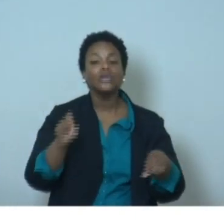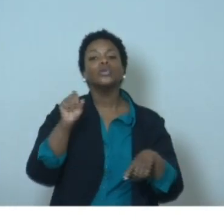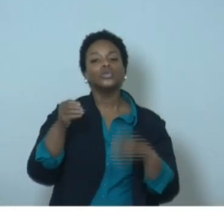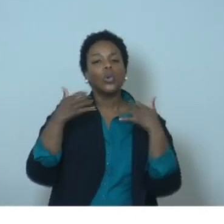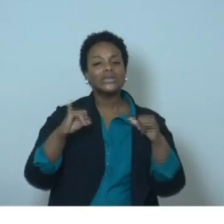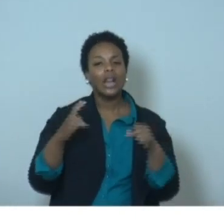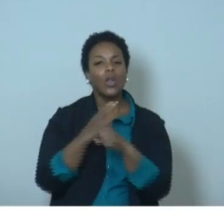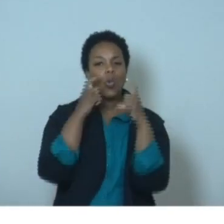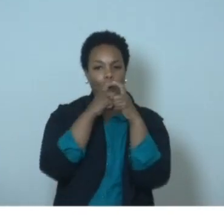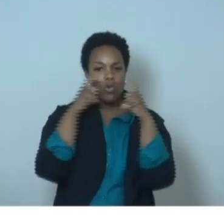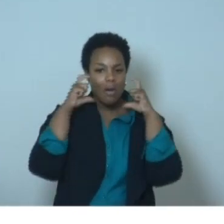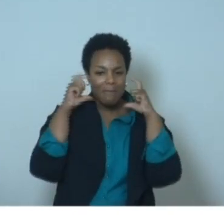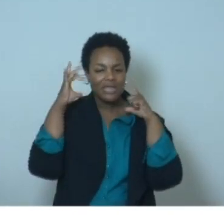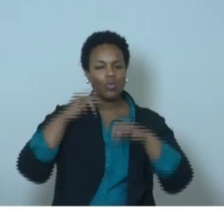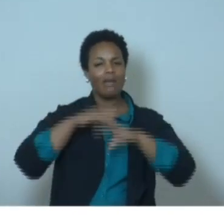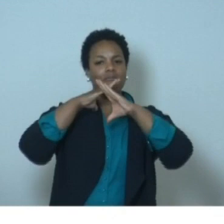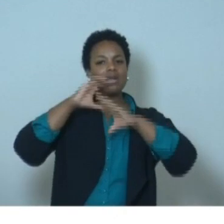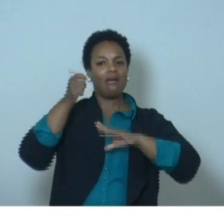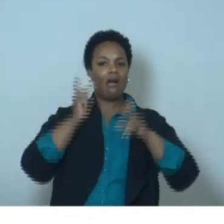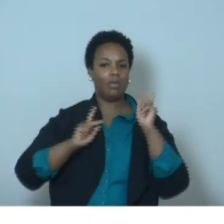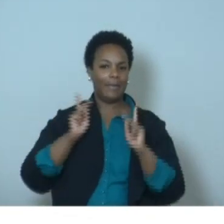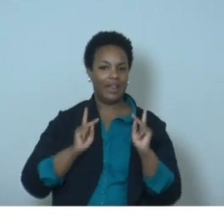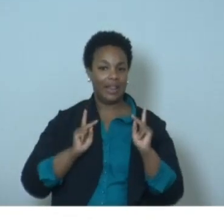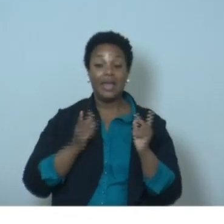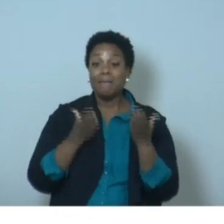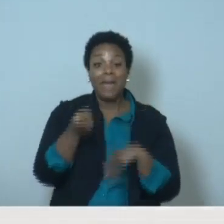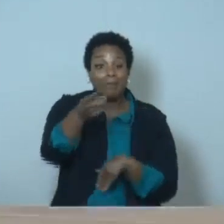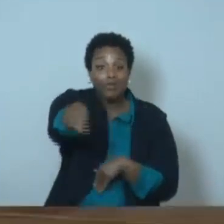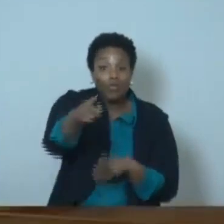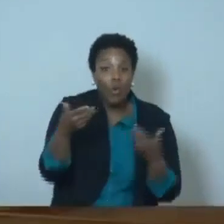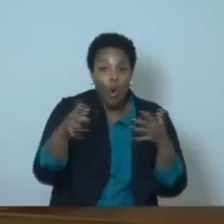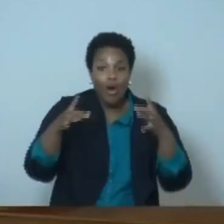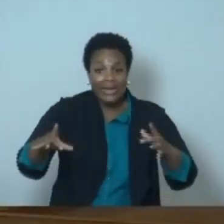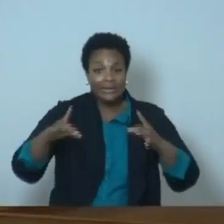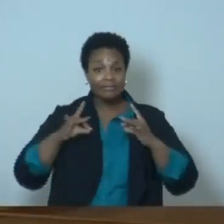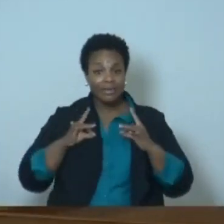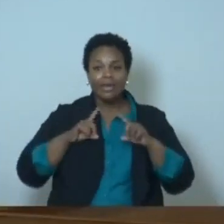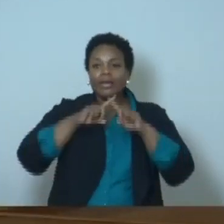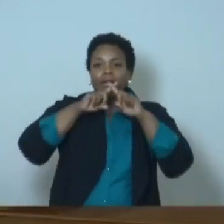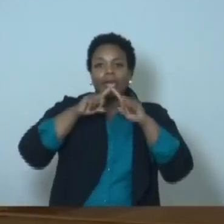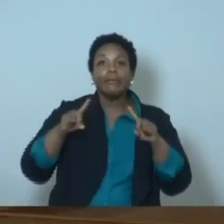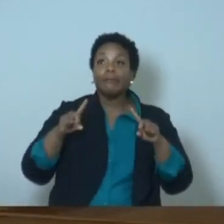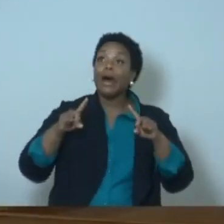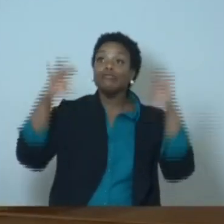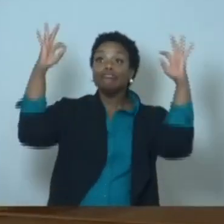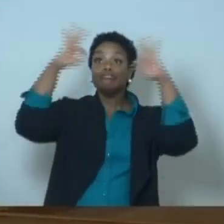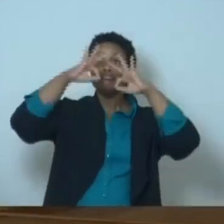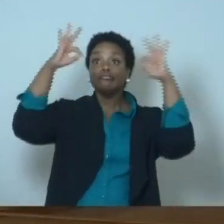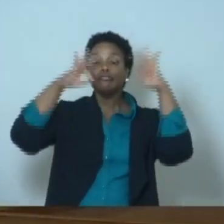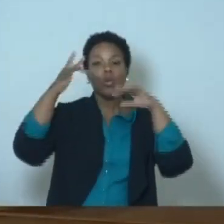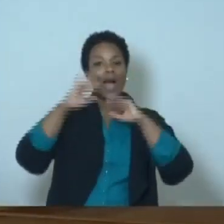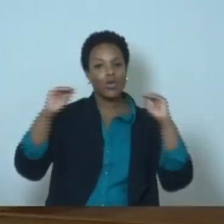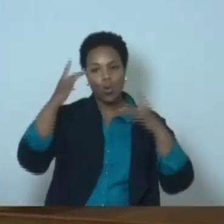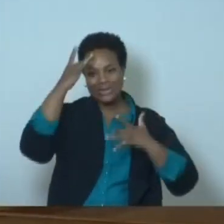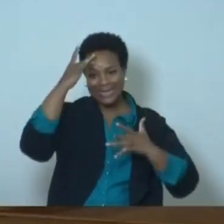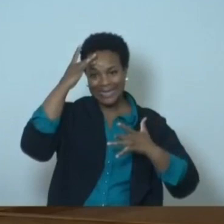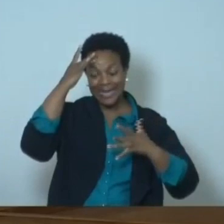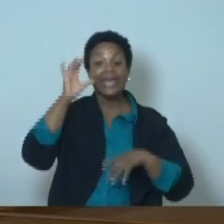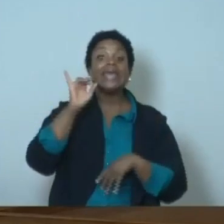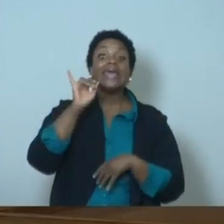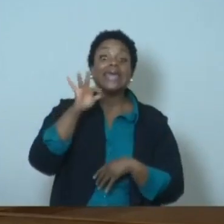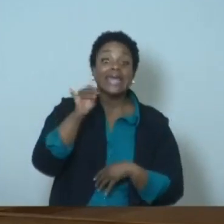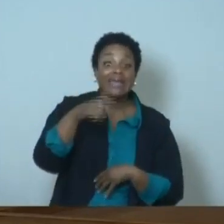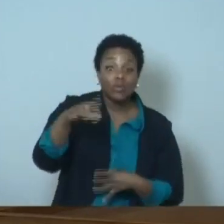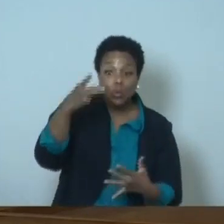are infected and we don't know it. If we're infected and we know it, we should be at home, right? Staying at home and